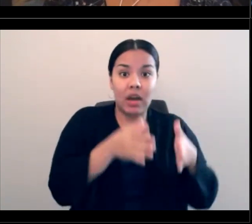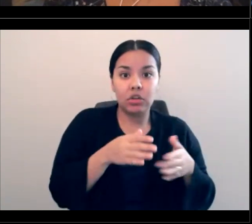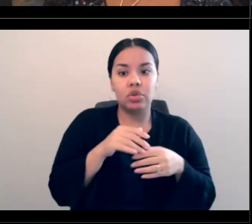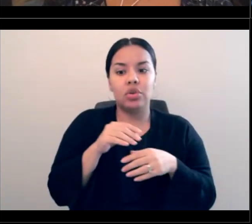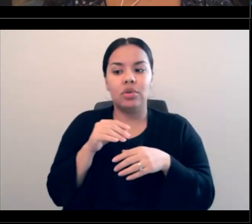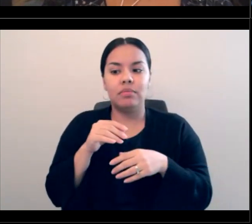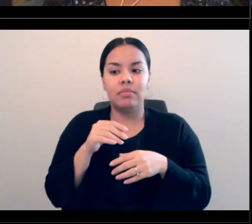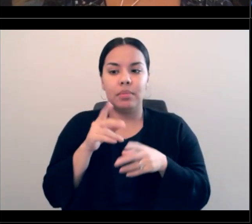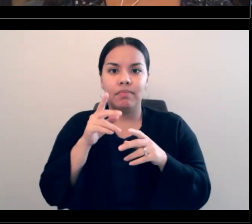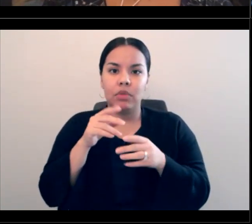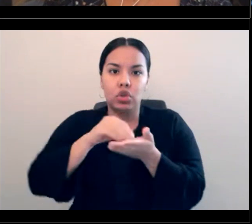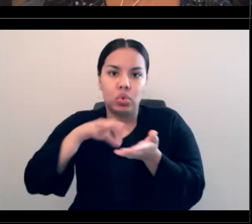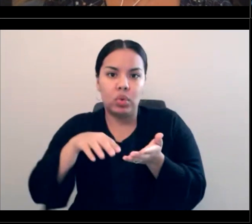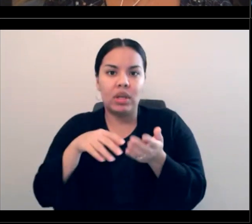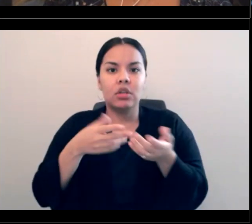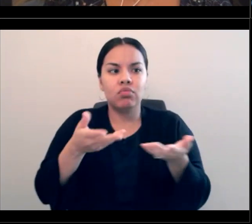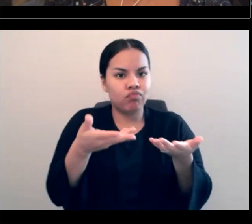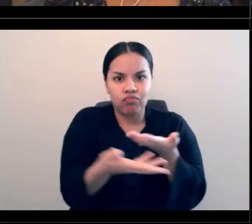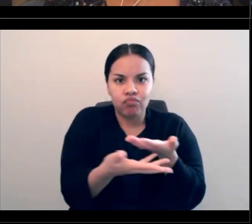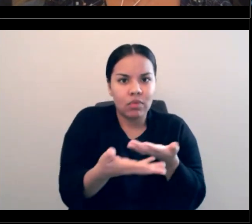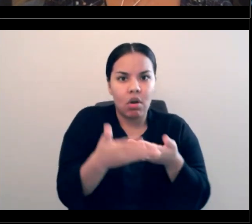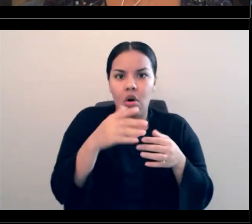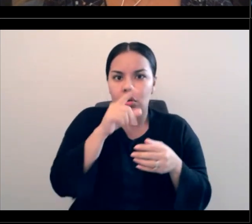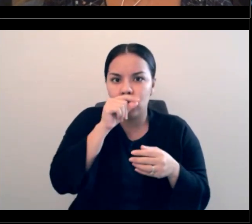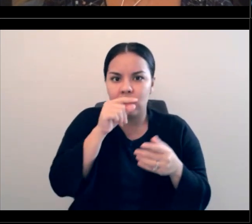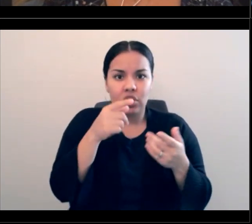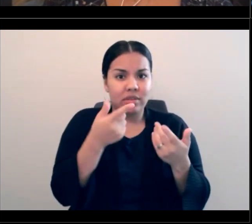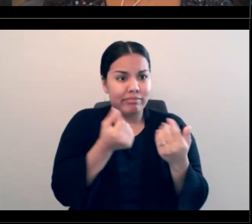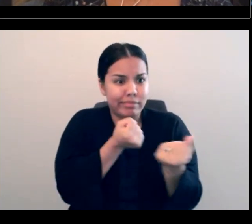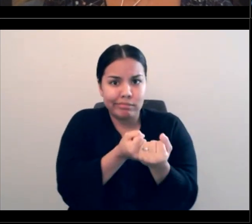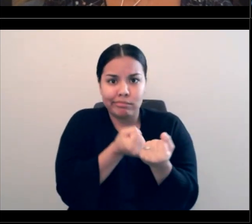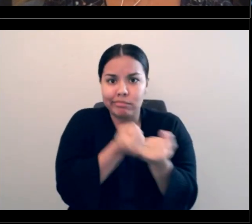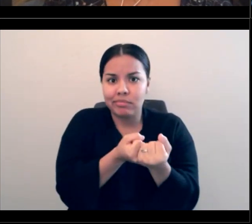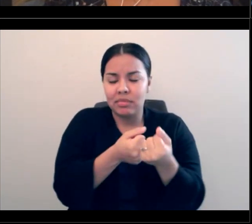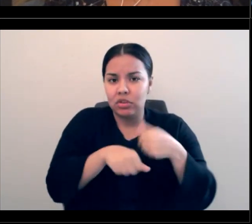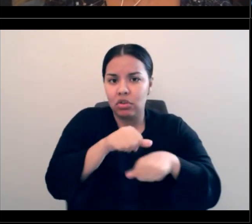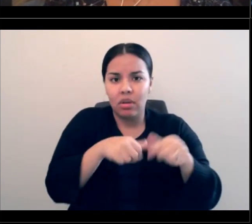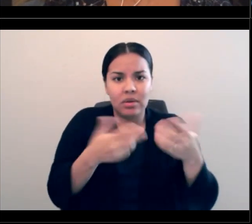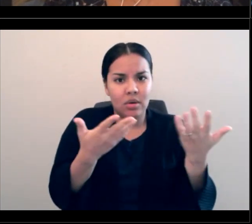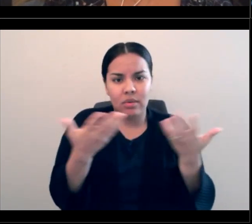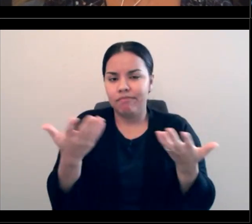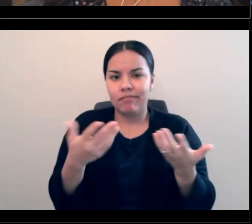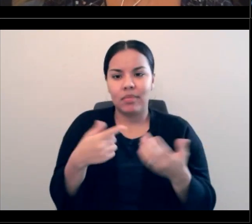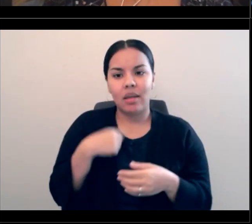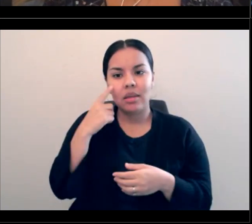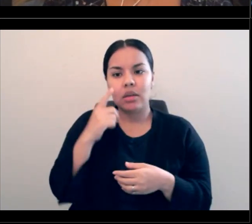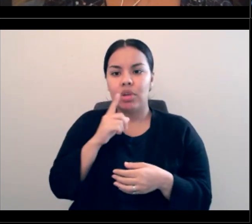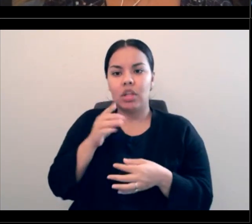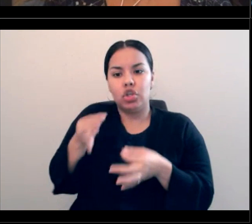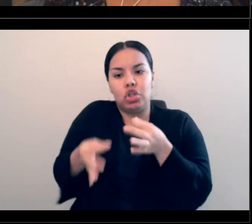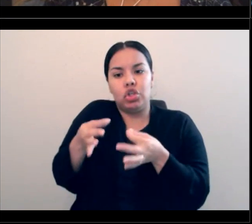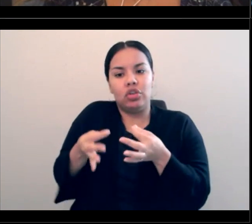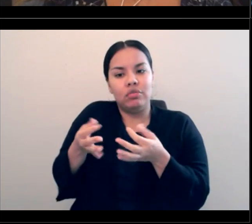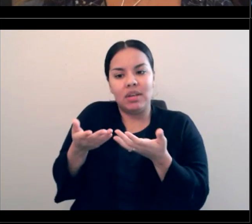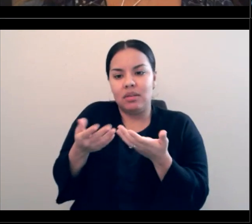and it has been very supportive as far as I've seen. So I think that's kind of a judgment call on that